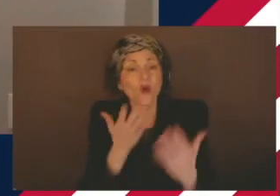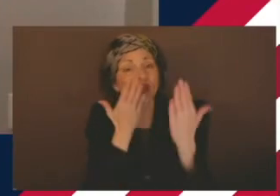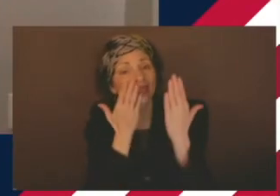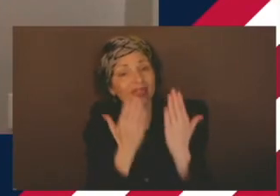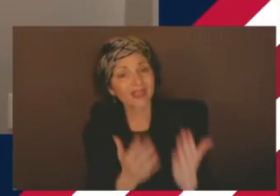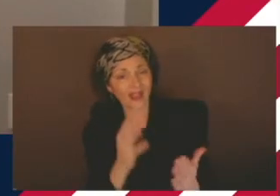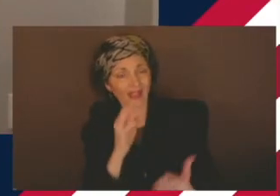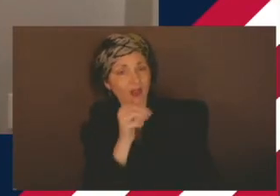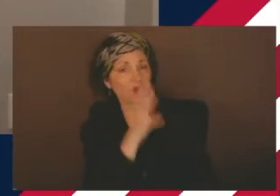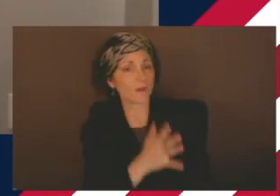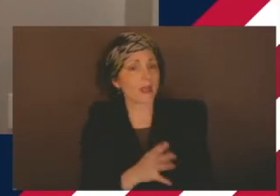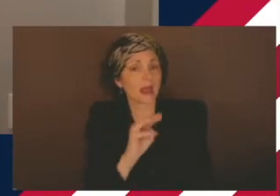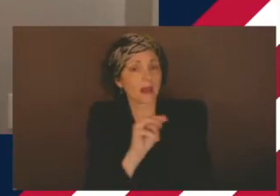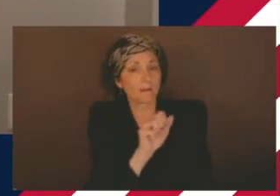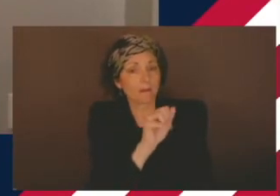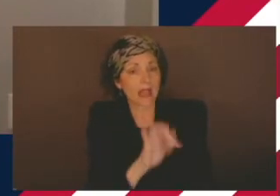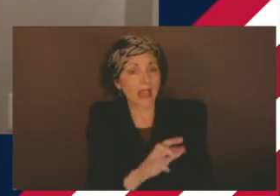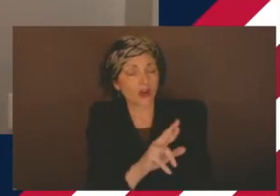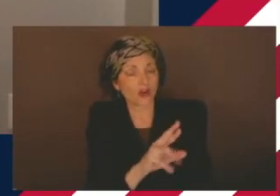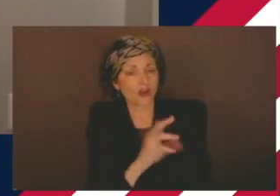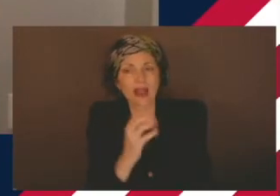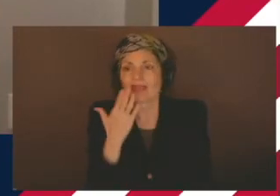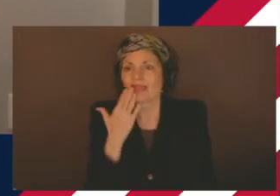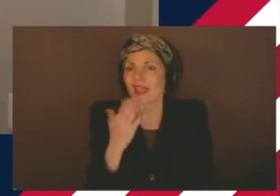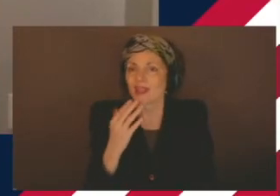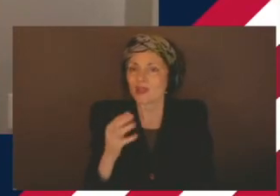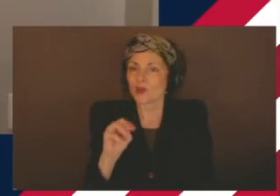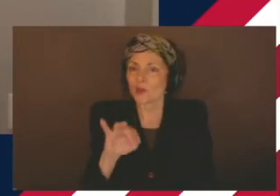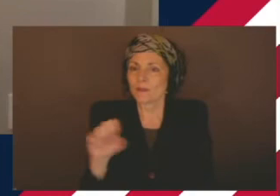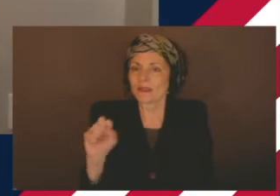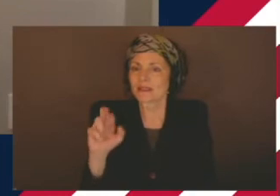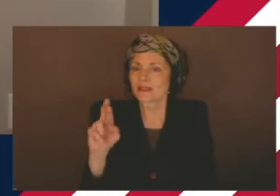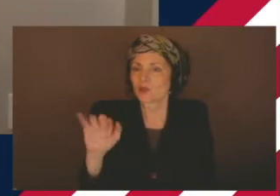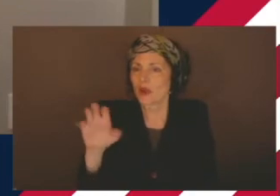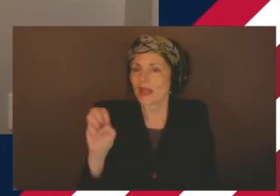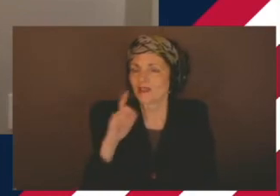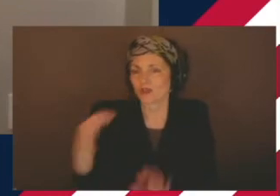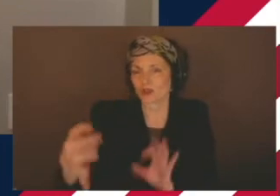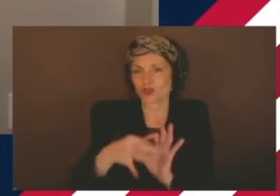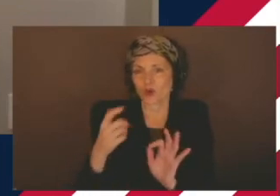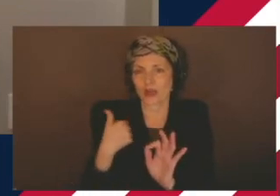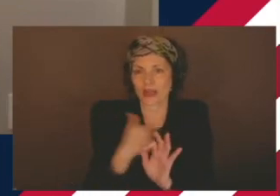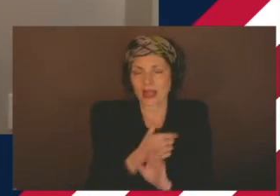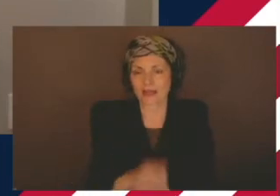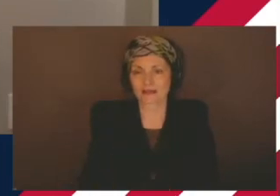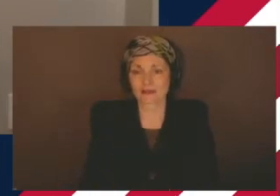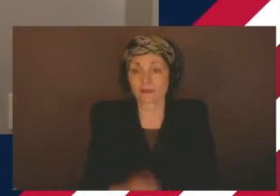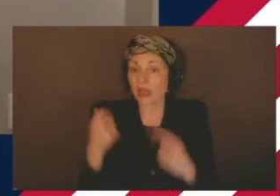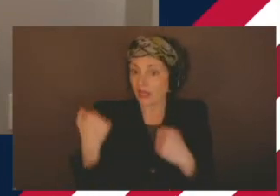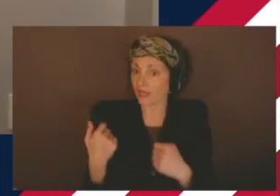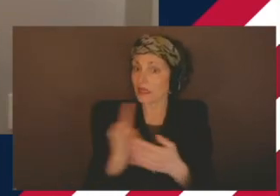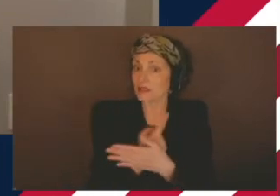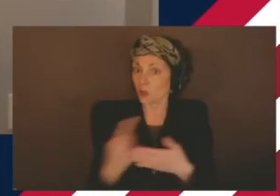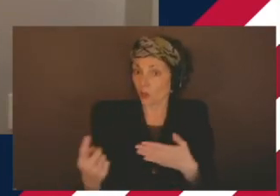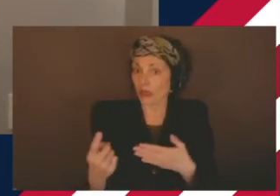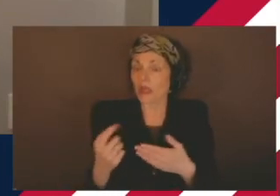joining us. This week, we had a devastating study come out of Boston in which